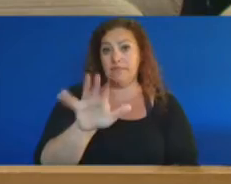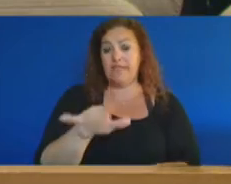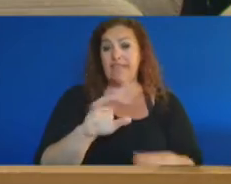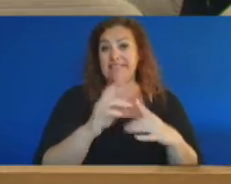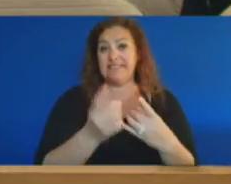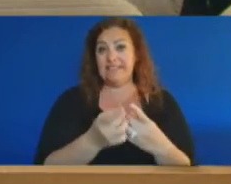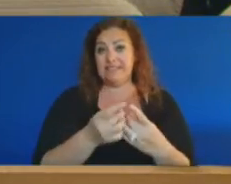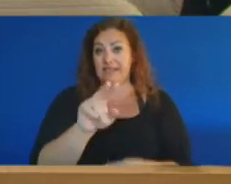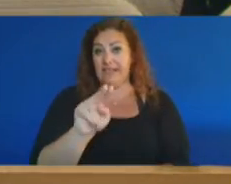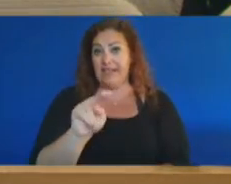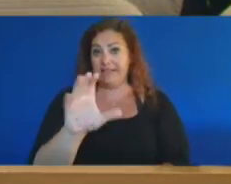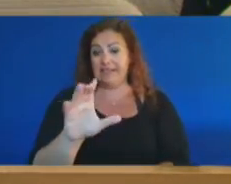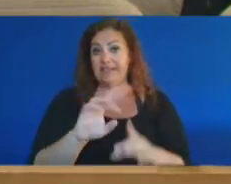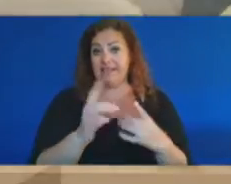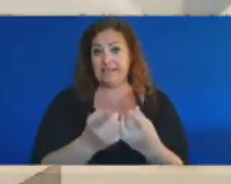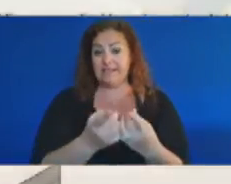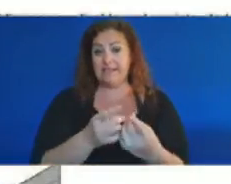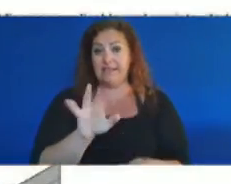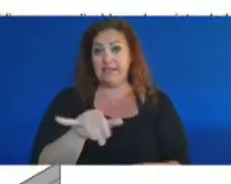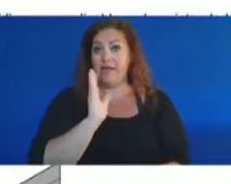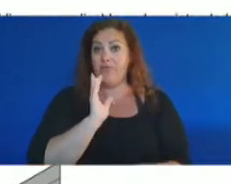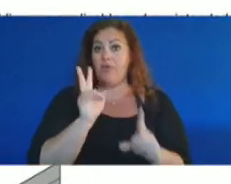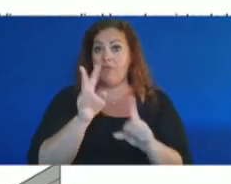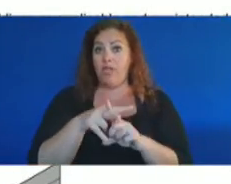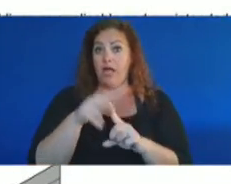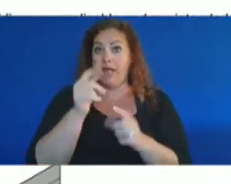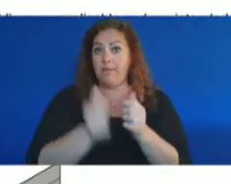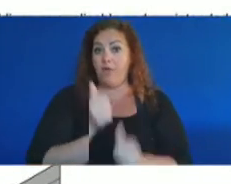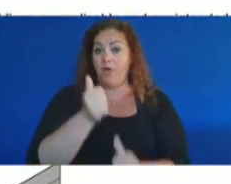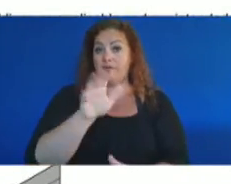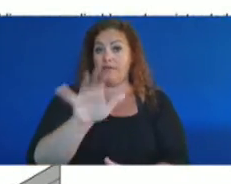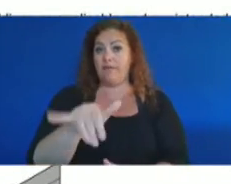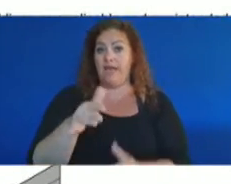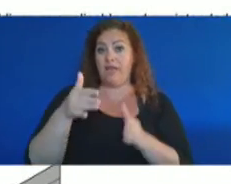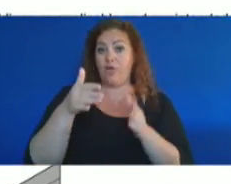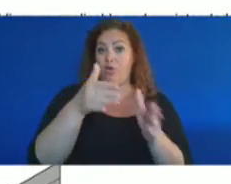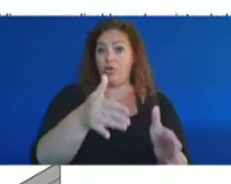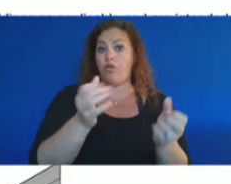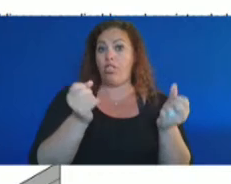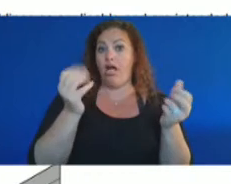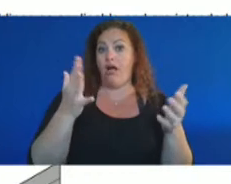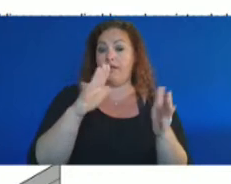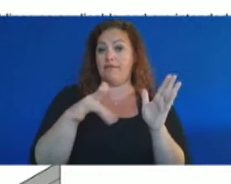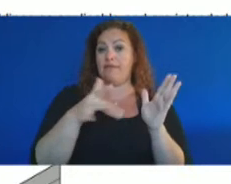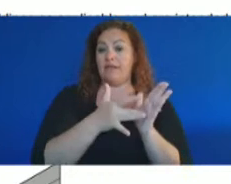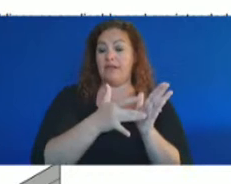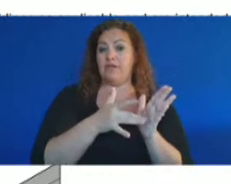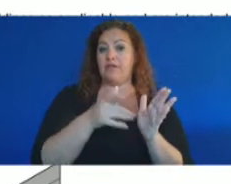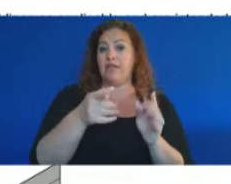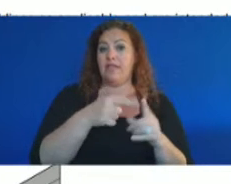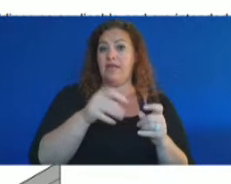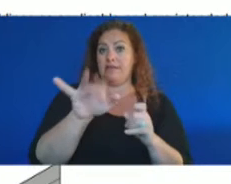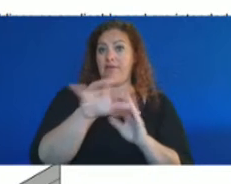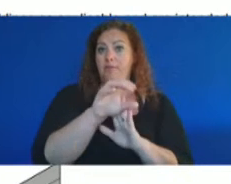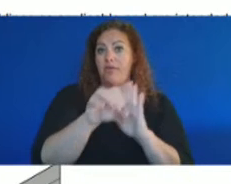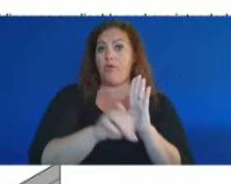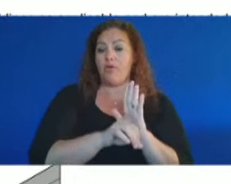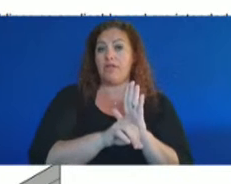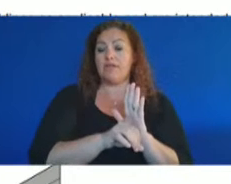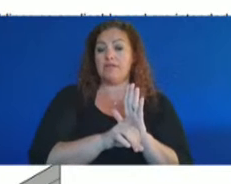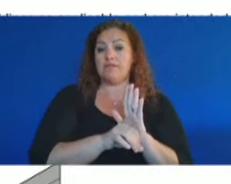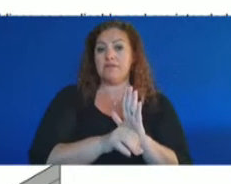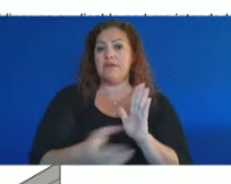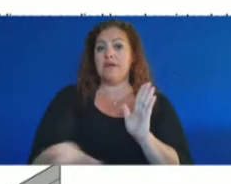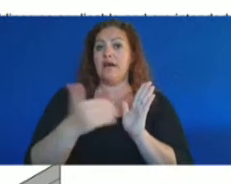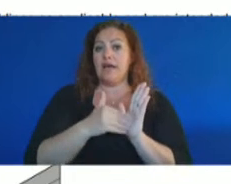District uh which will apply for most of that Corridor in a lot of our centers um this is from the ordinance so and again this